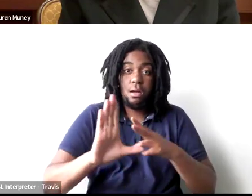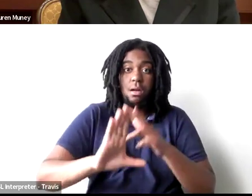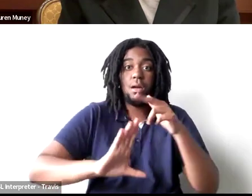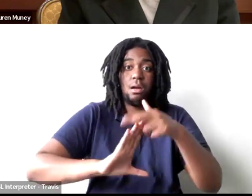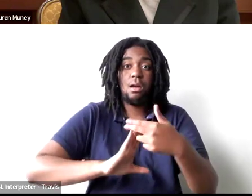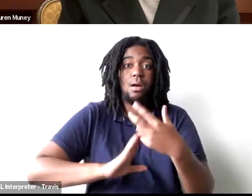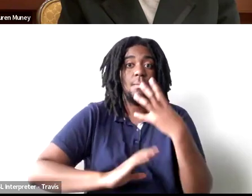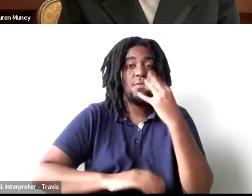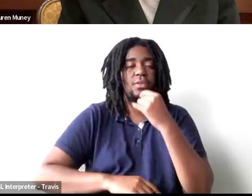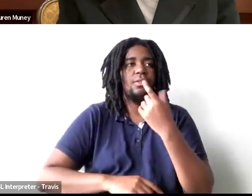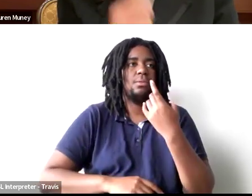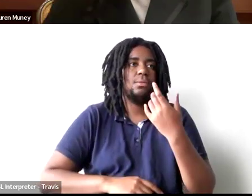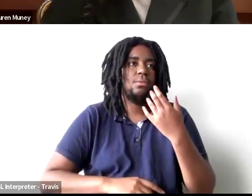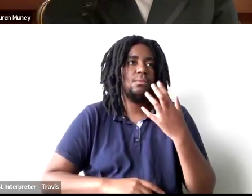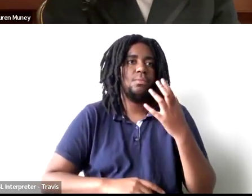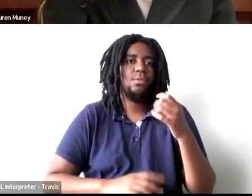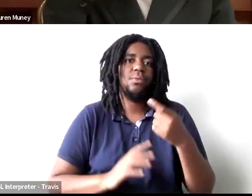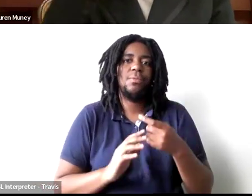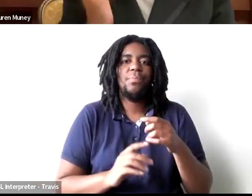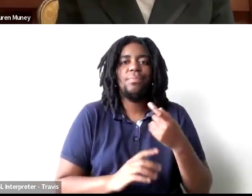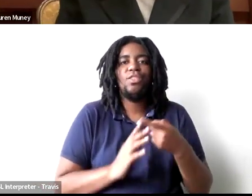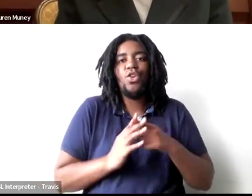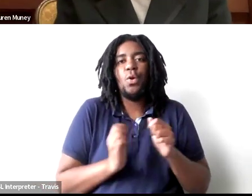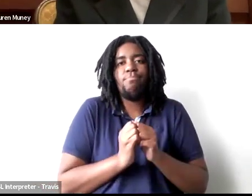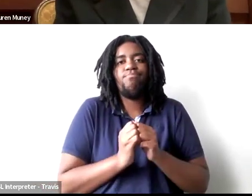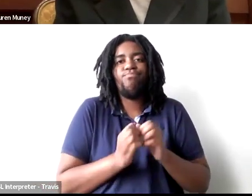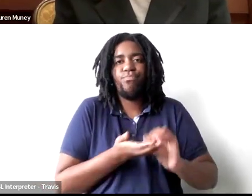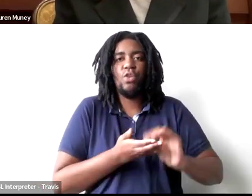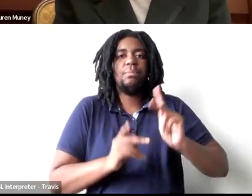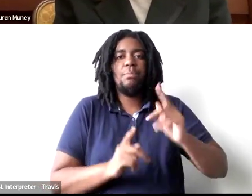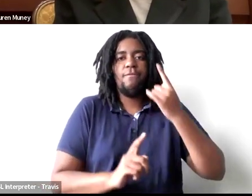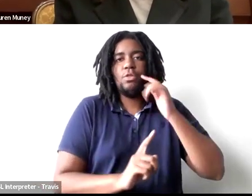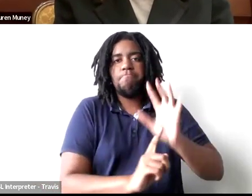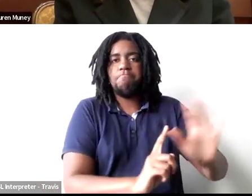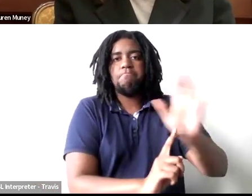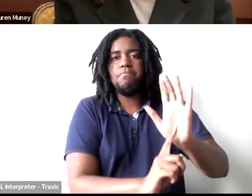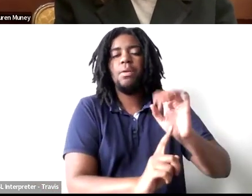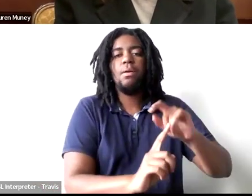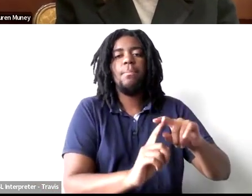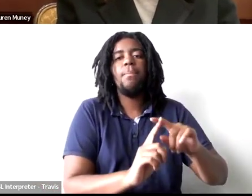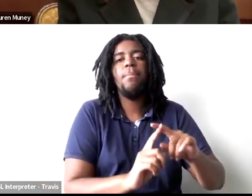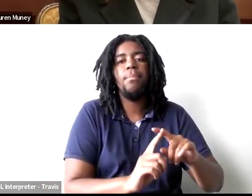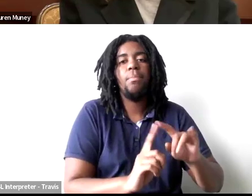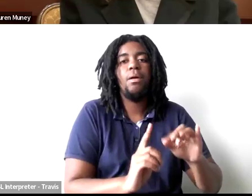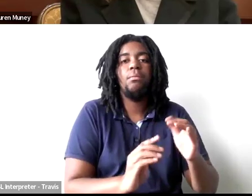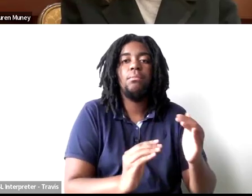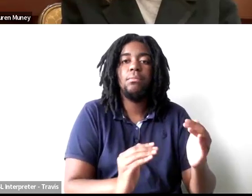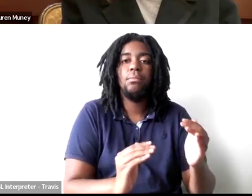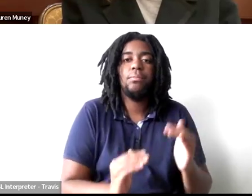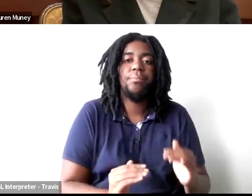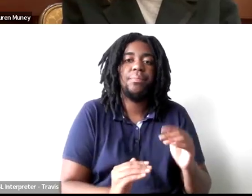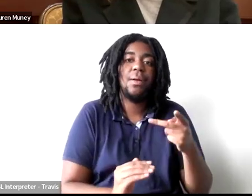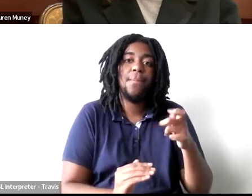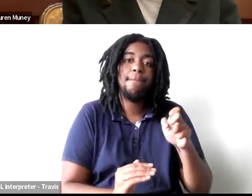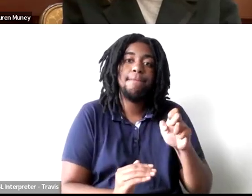was then engraved. And so there was a place for the Peale profiles closer for every man